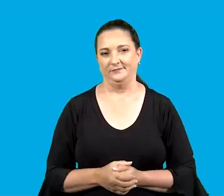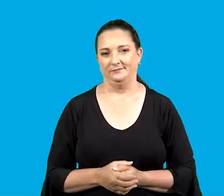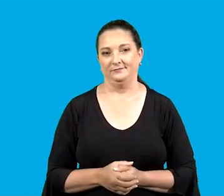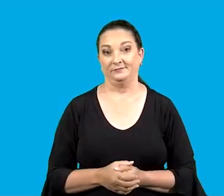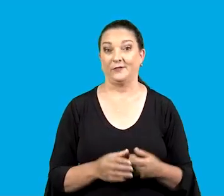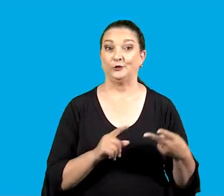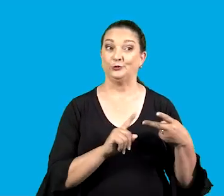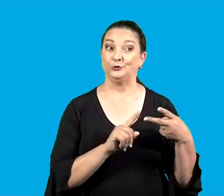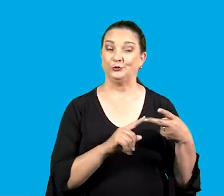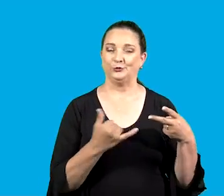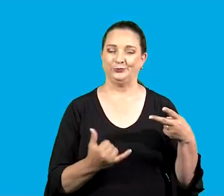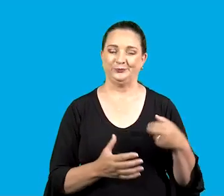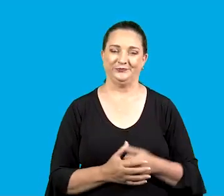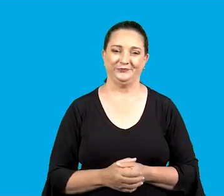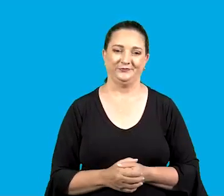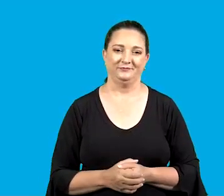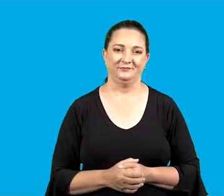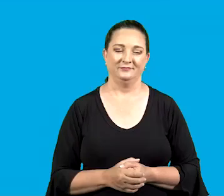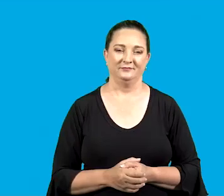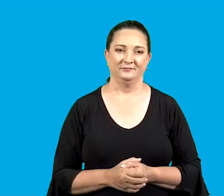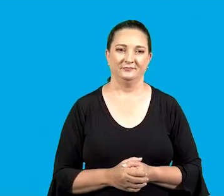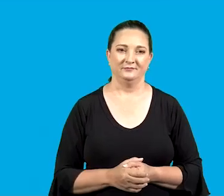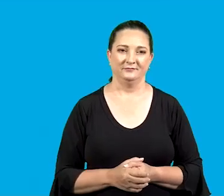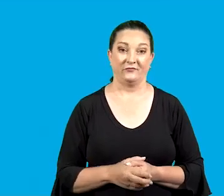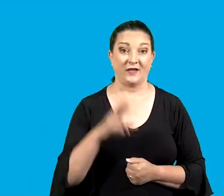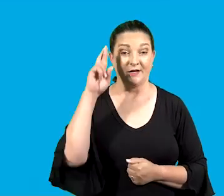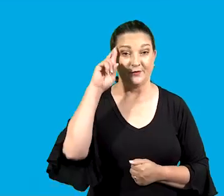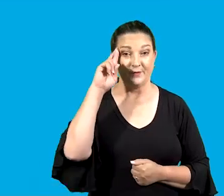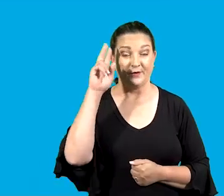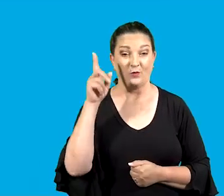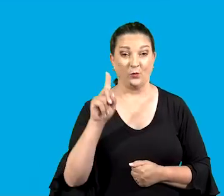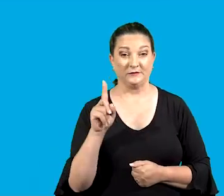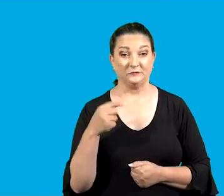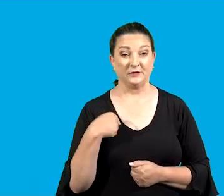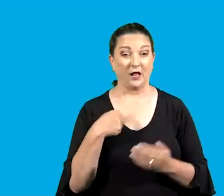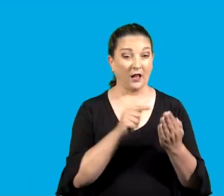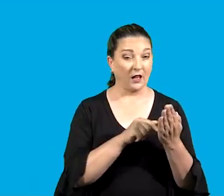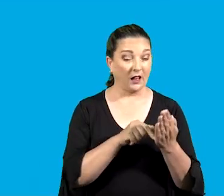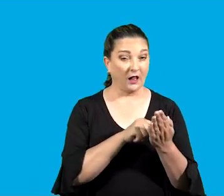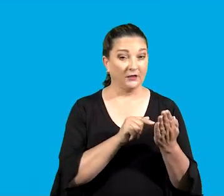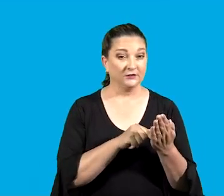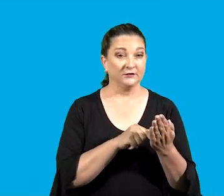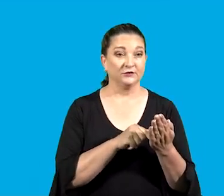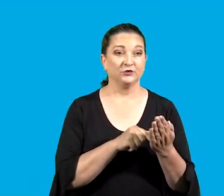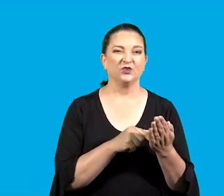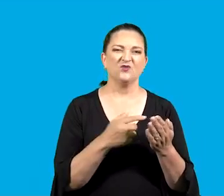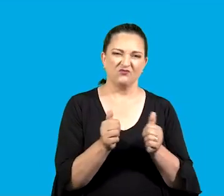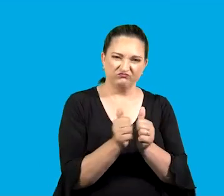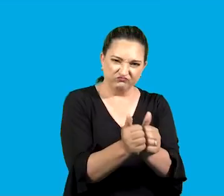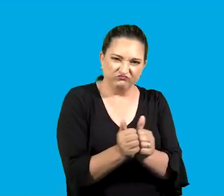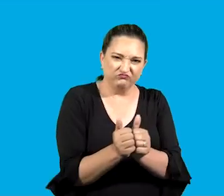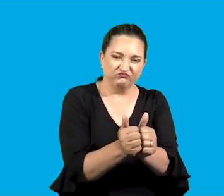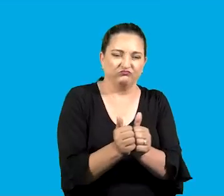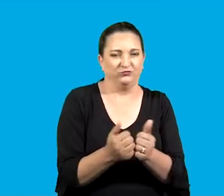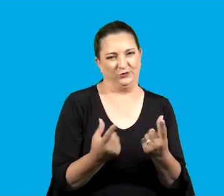Let's go to number 2. Let's go to number 2. Remember, when I do calculations, you need to do these